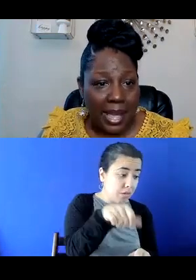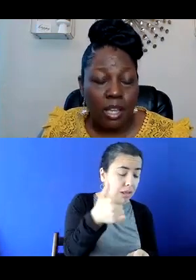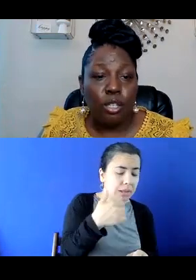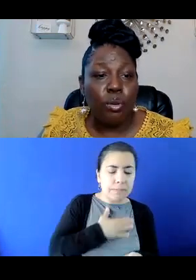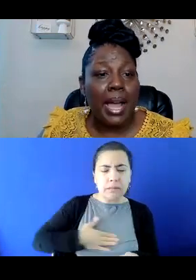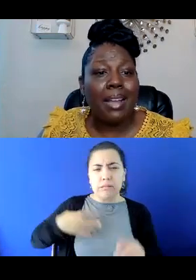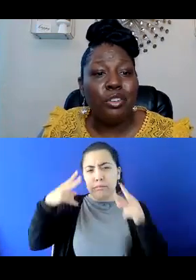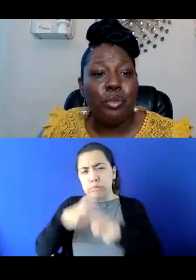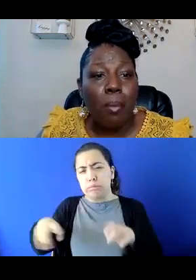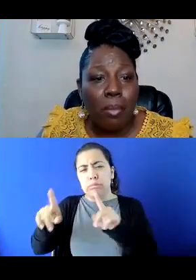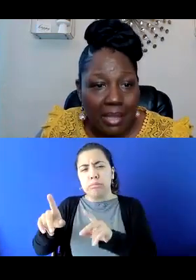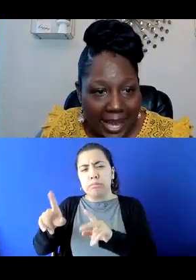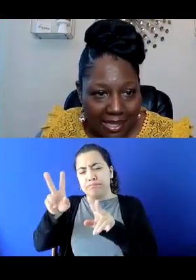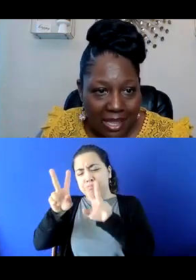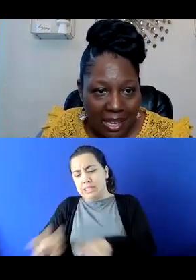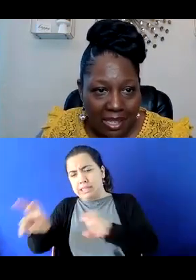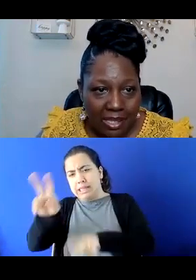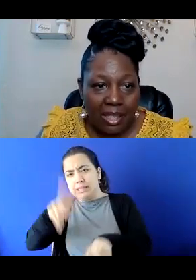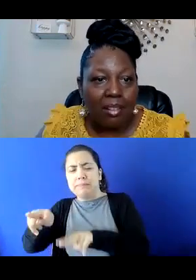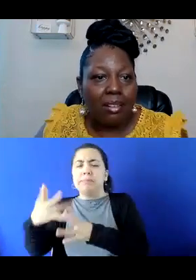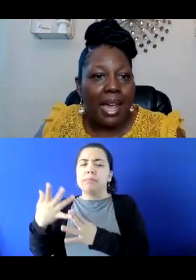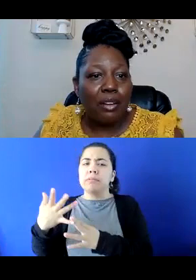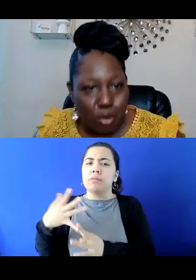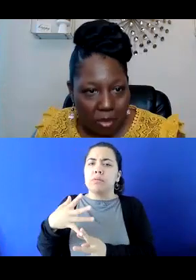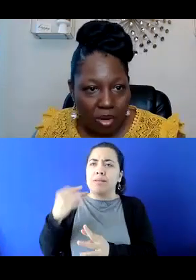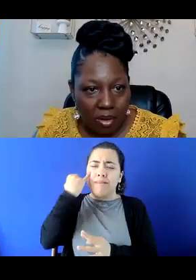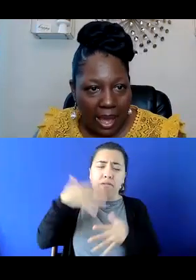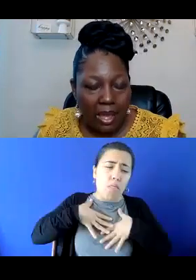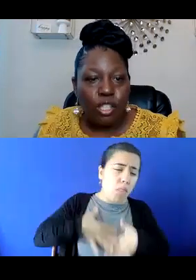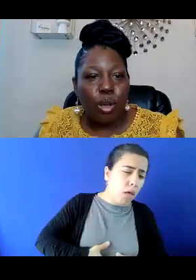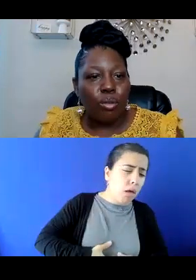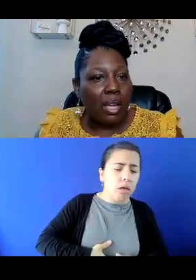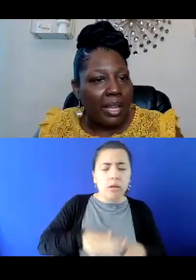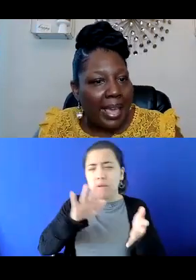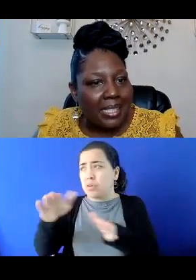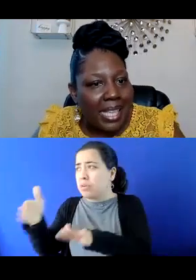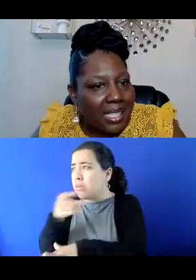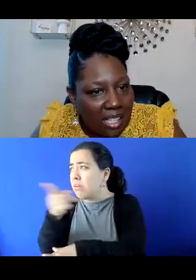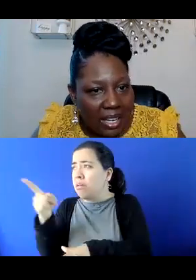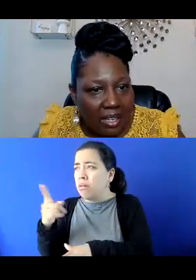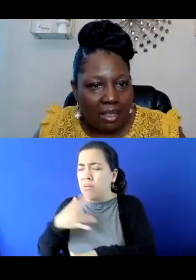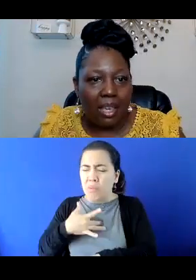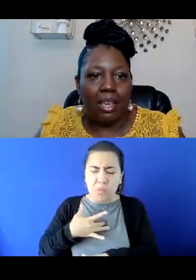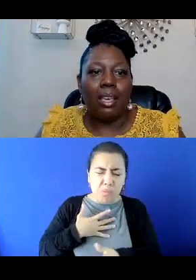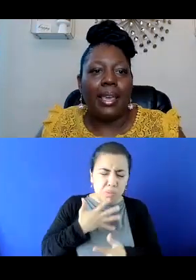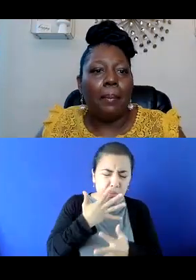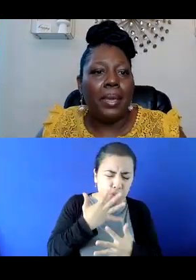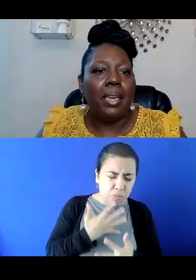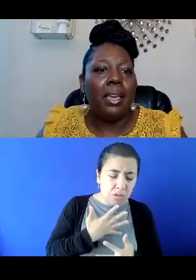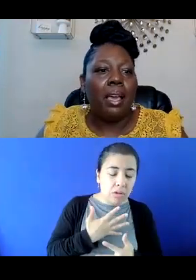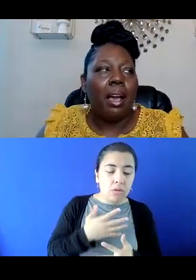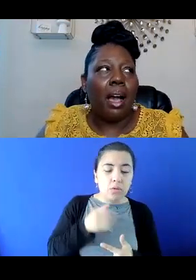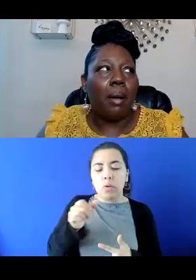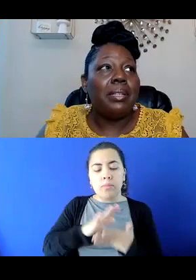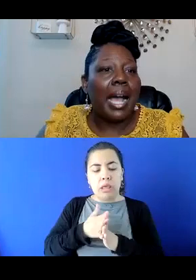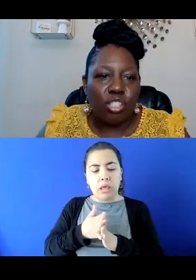with that. Do not normalize things that are not normal, okay? So excessive anything can